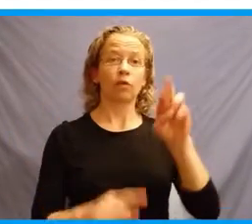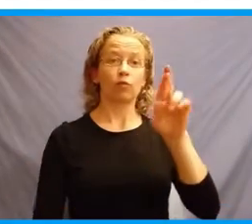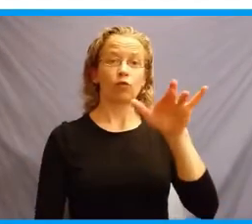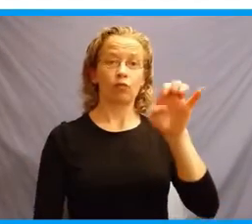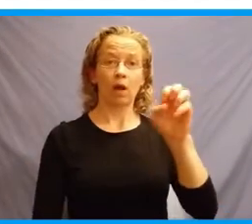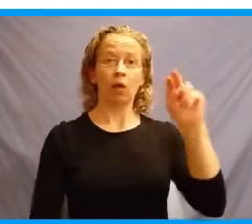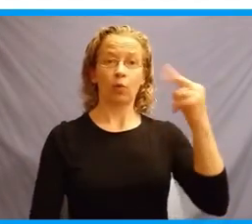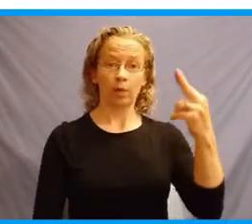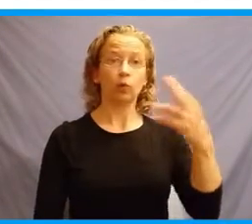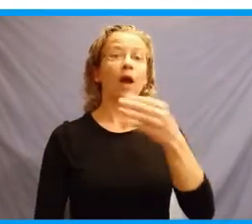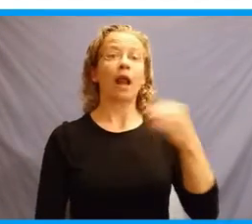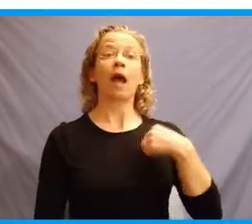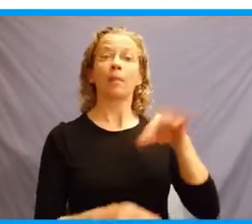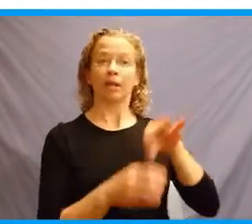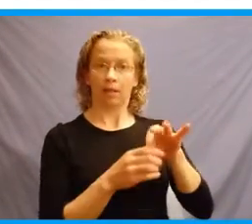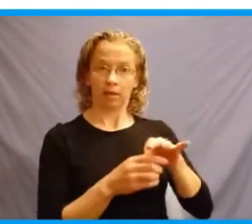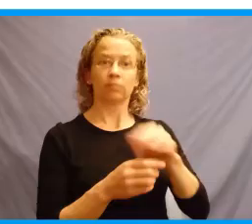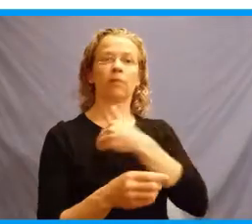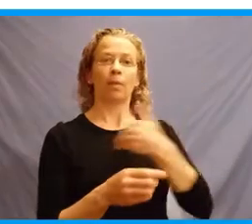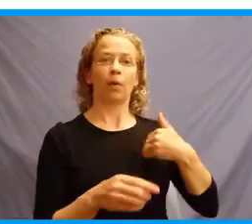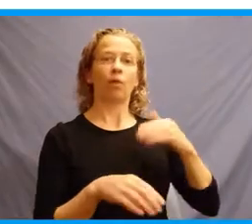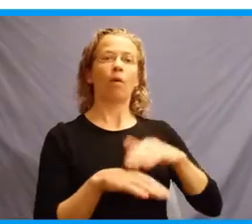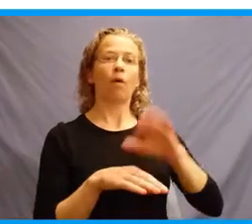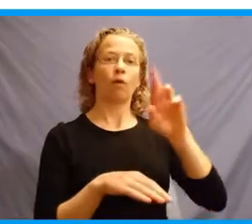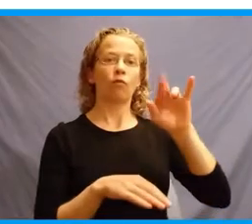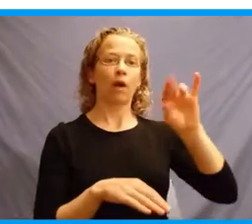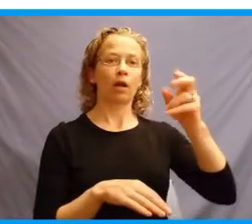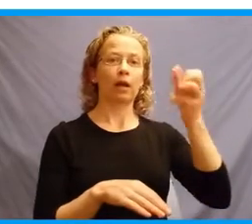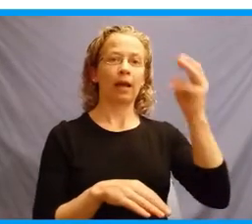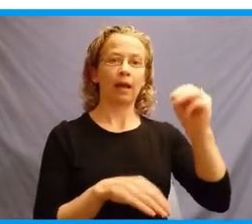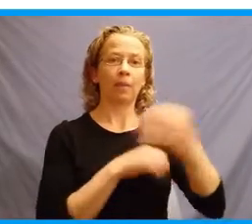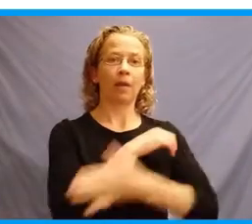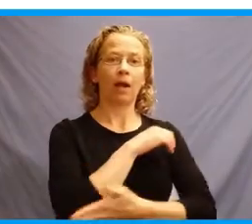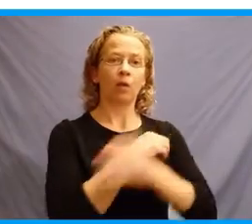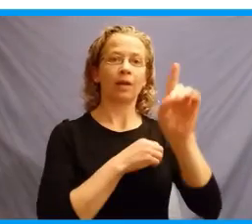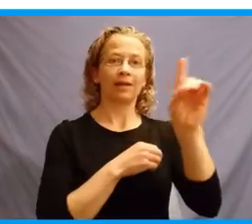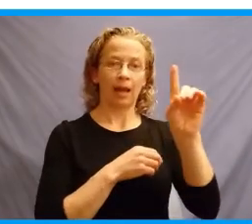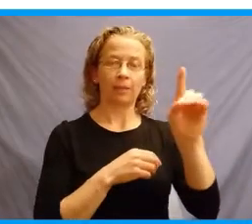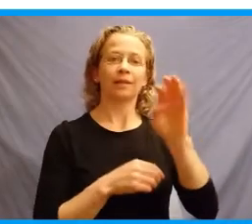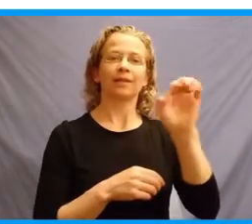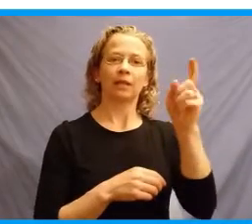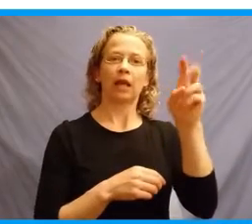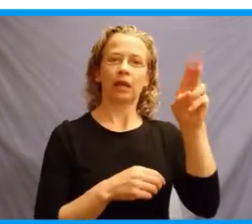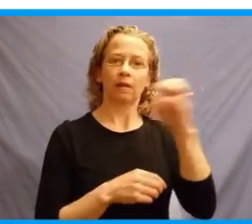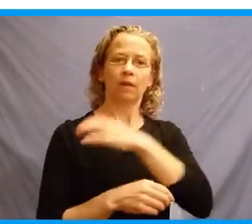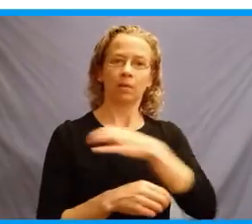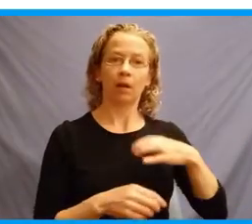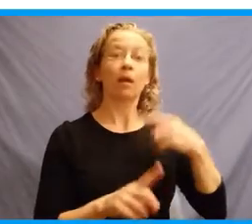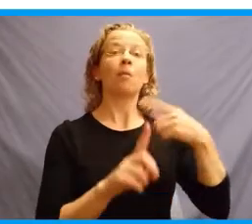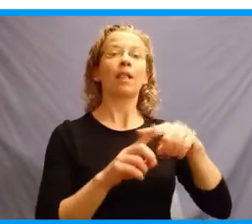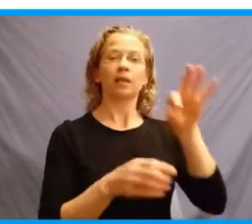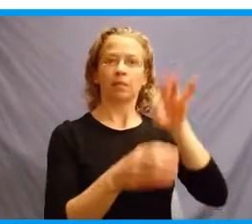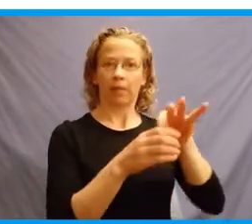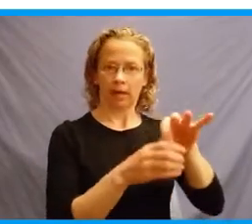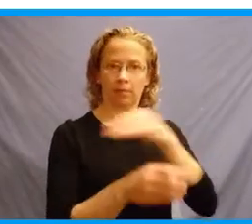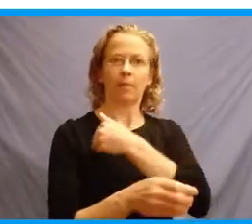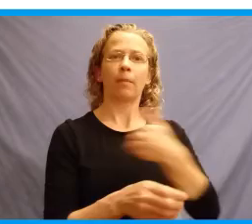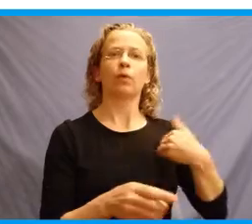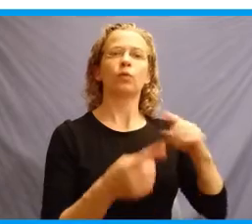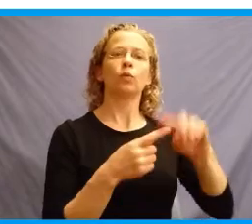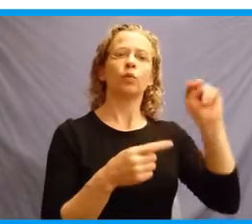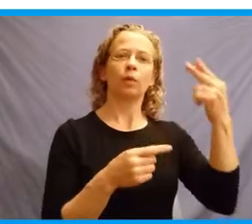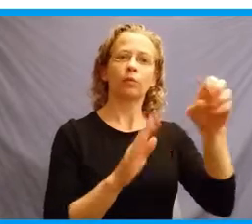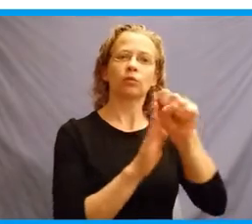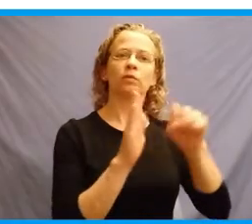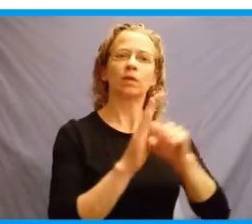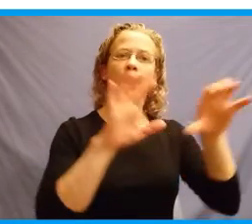Hampshire, and I'm an elected member to the Rockingham County Dems Executive Committee, as well as an elected member to the New Hampshire State Party Rules